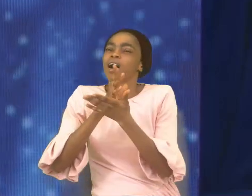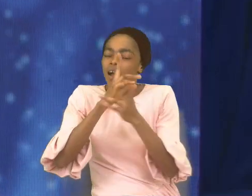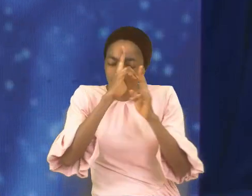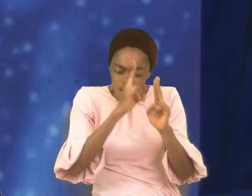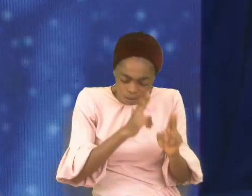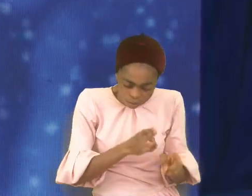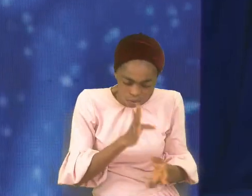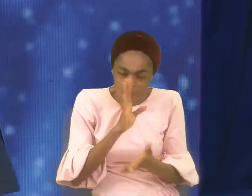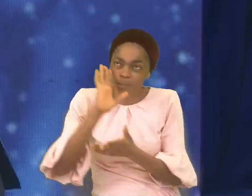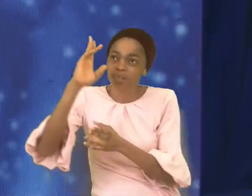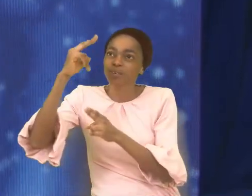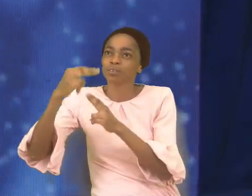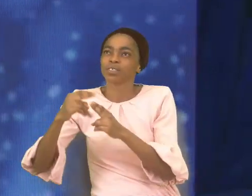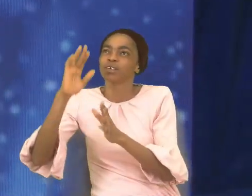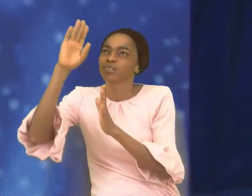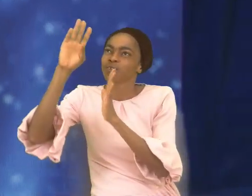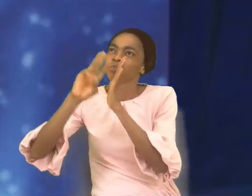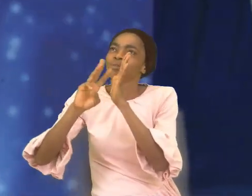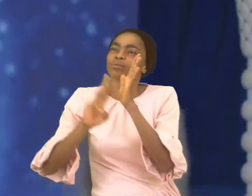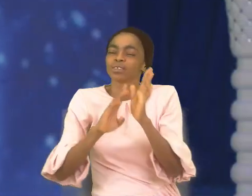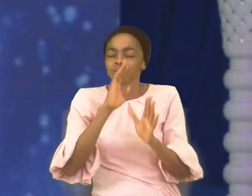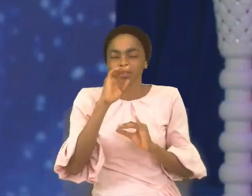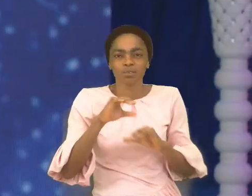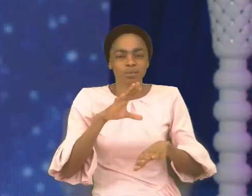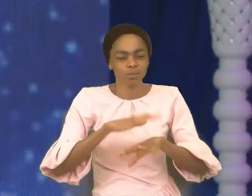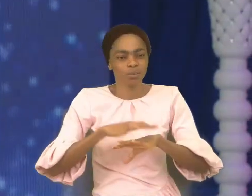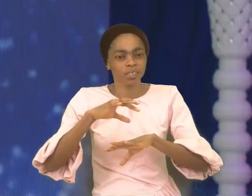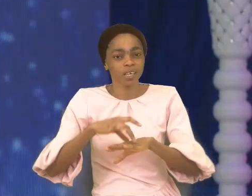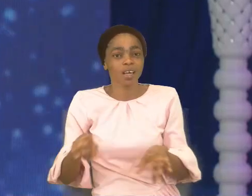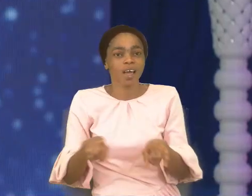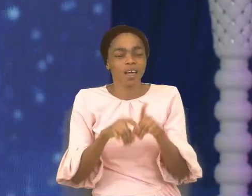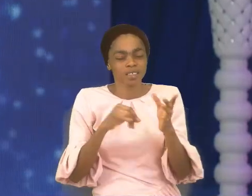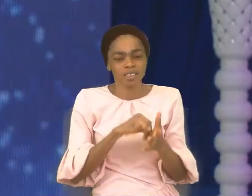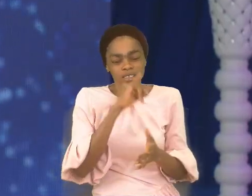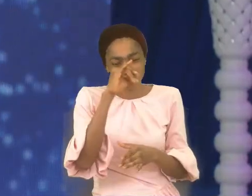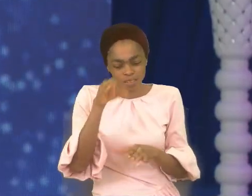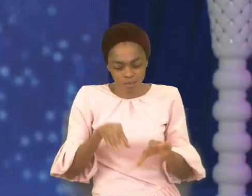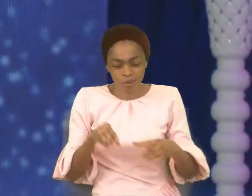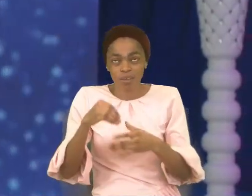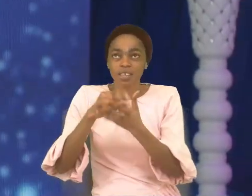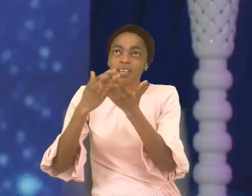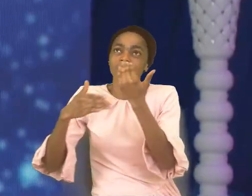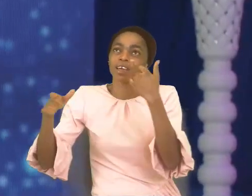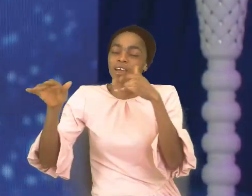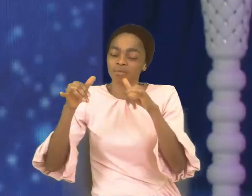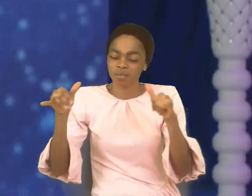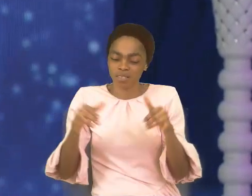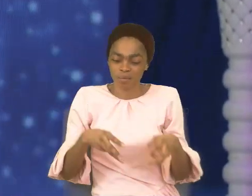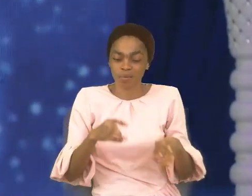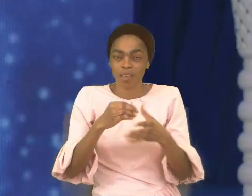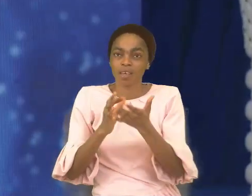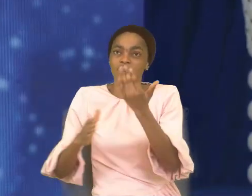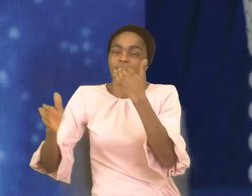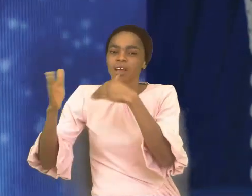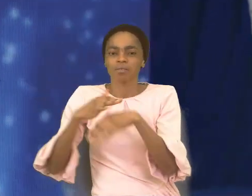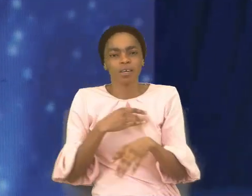as it is done in heaven. And you have brought that honor unto the Lord. And everything you have brought